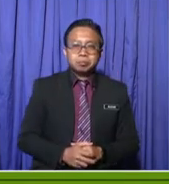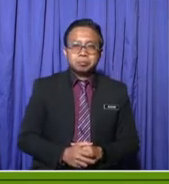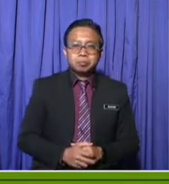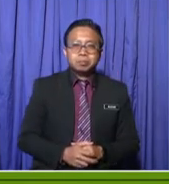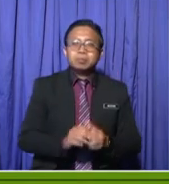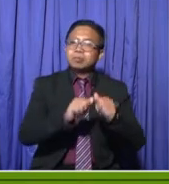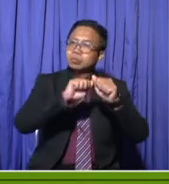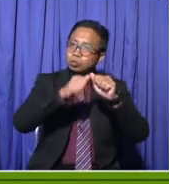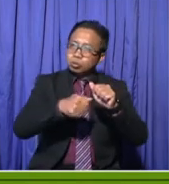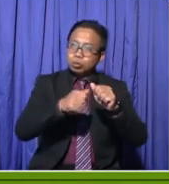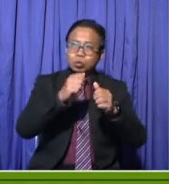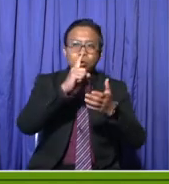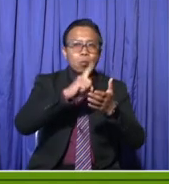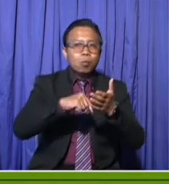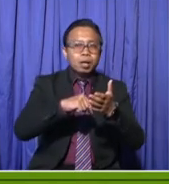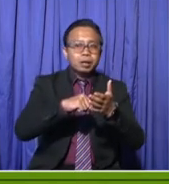So,